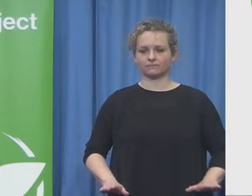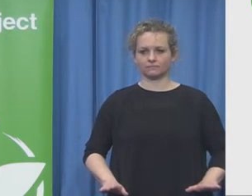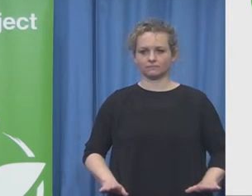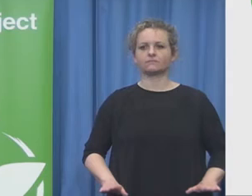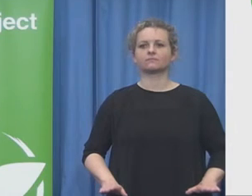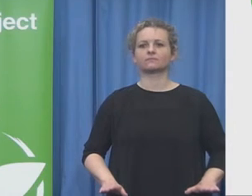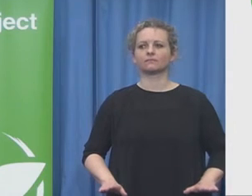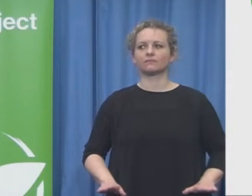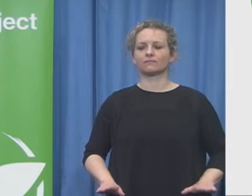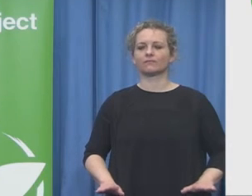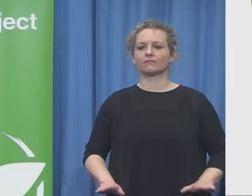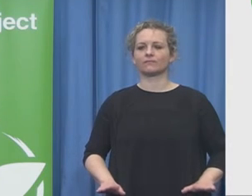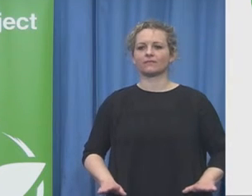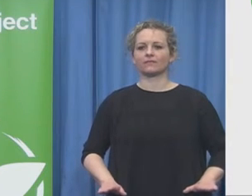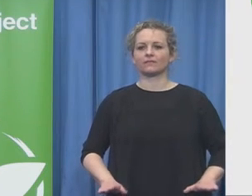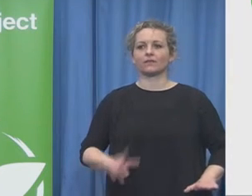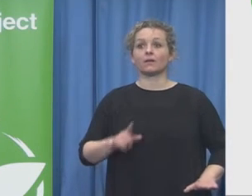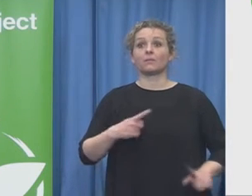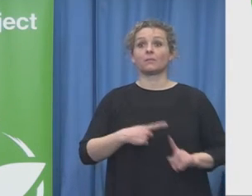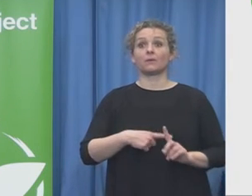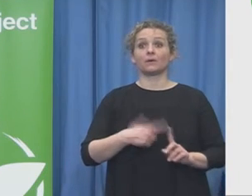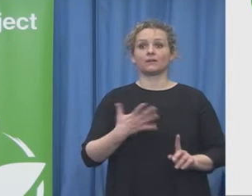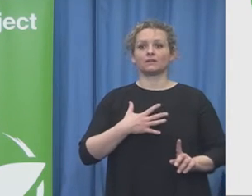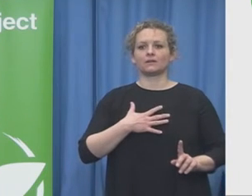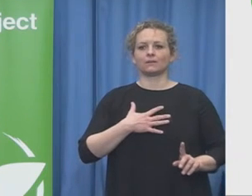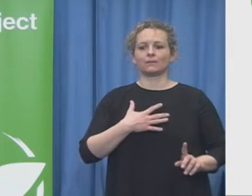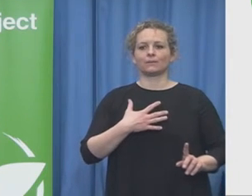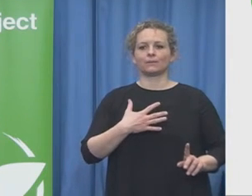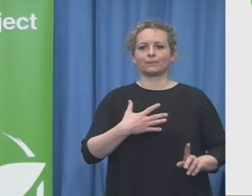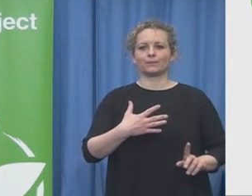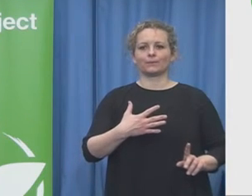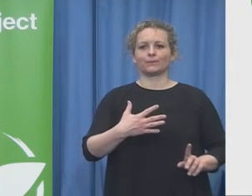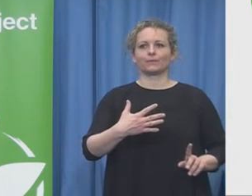Breathe in and out a few times deeply.